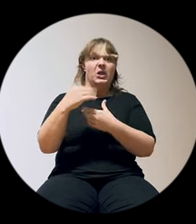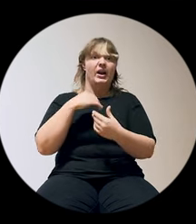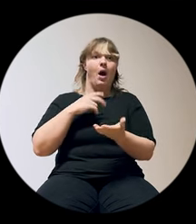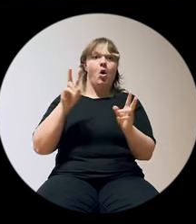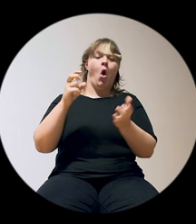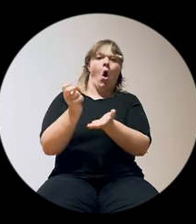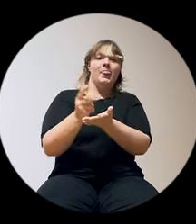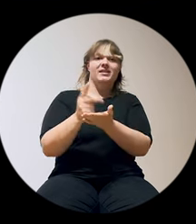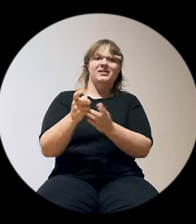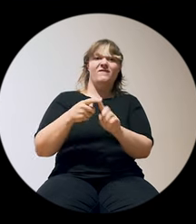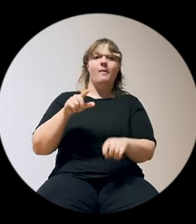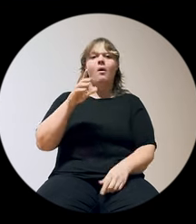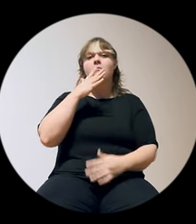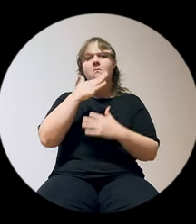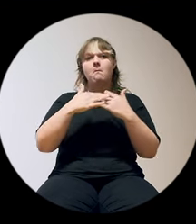us,